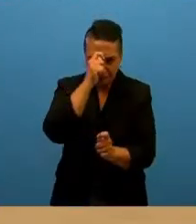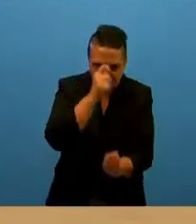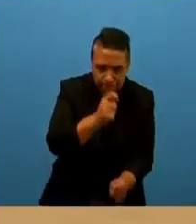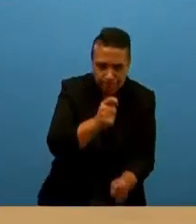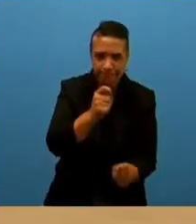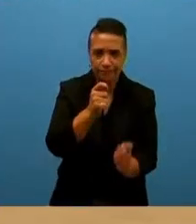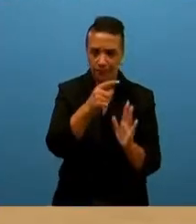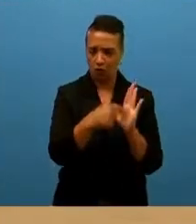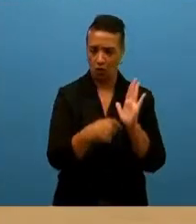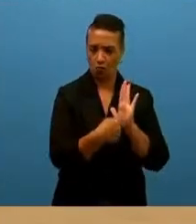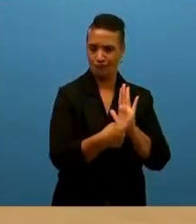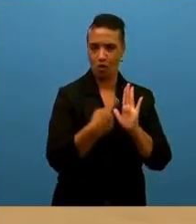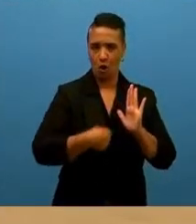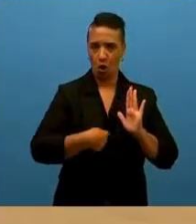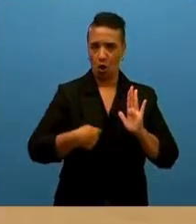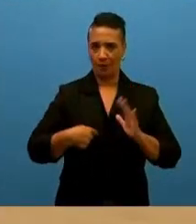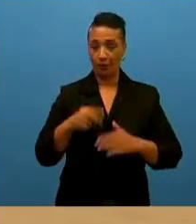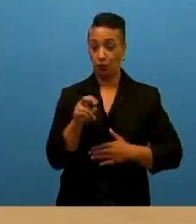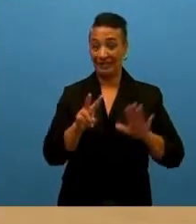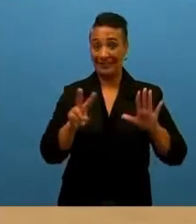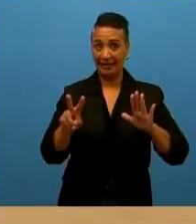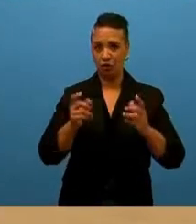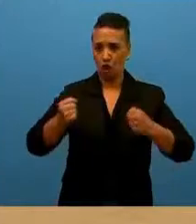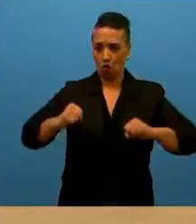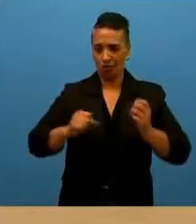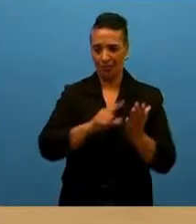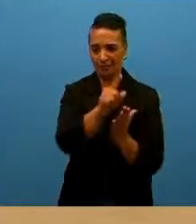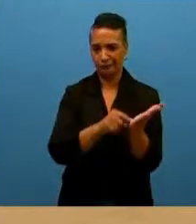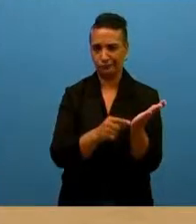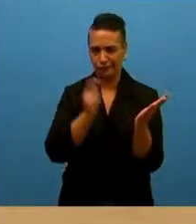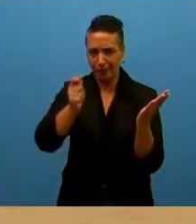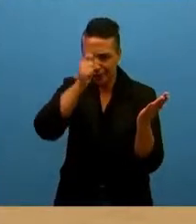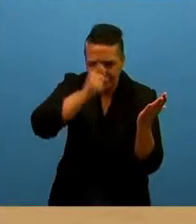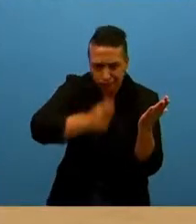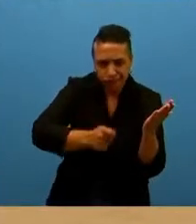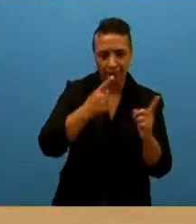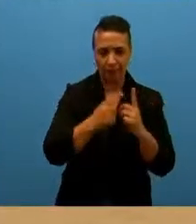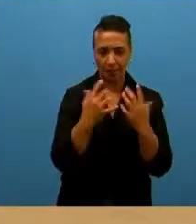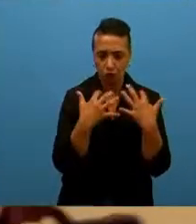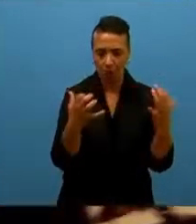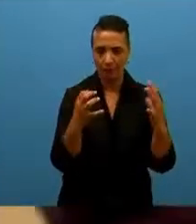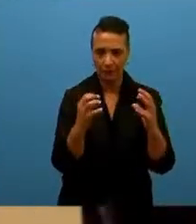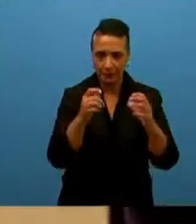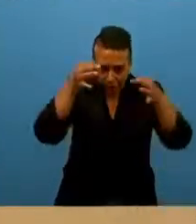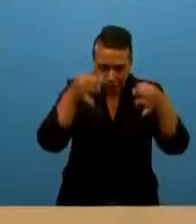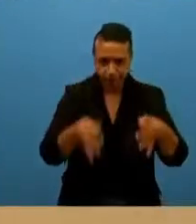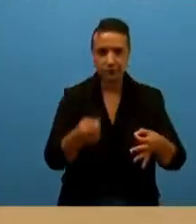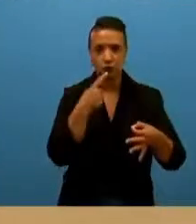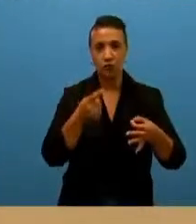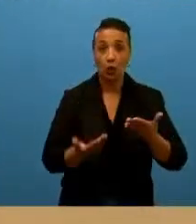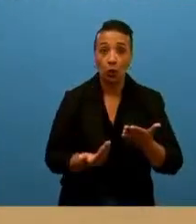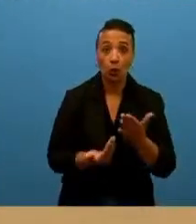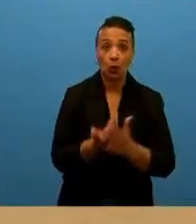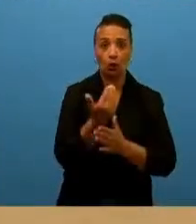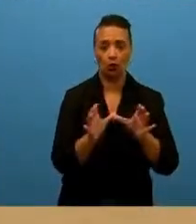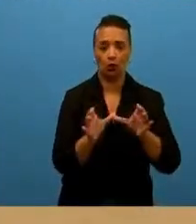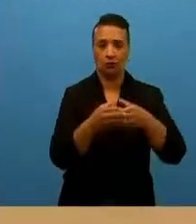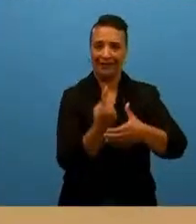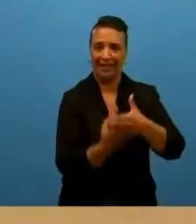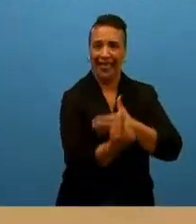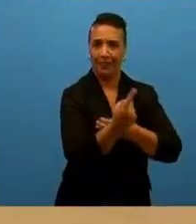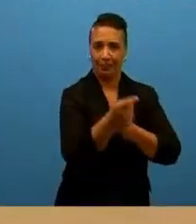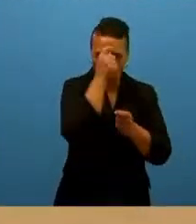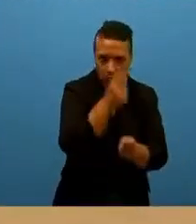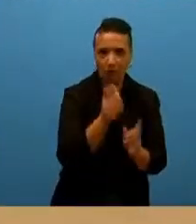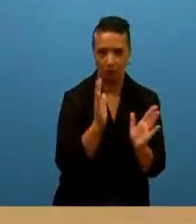the 2017 agreements and to respect the Congress decision taken to adopt a new sui generis status for the